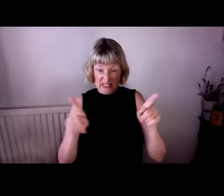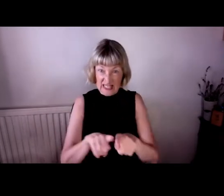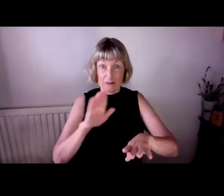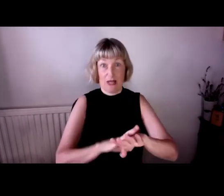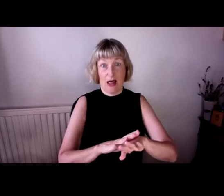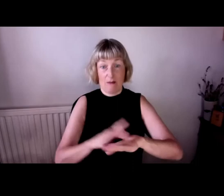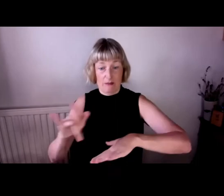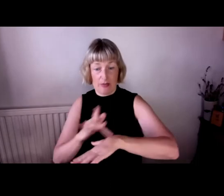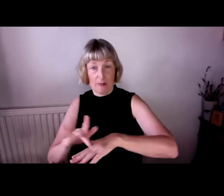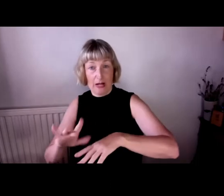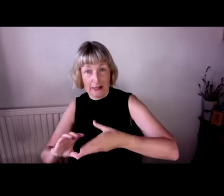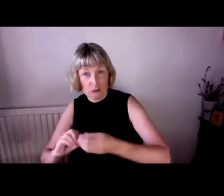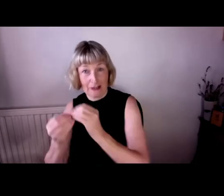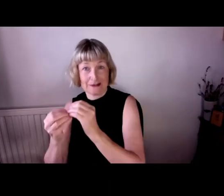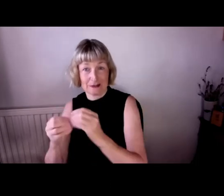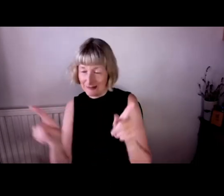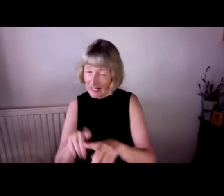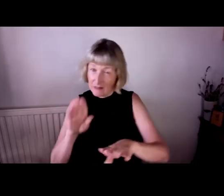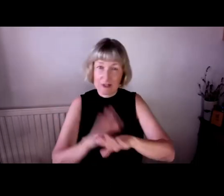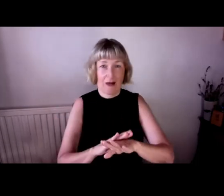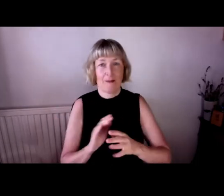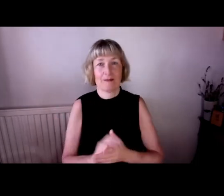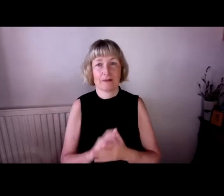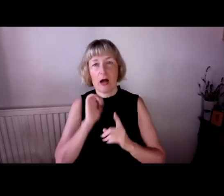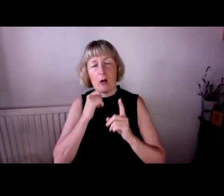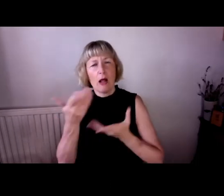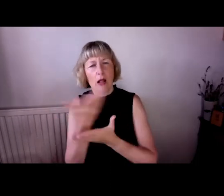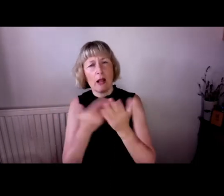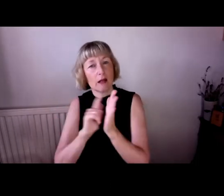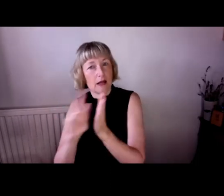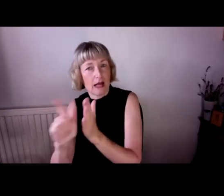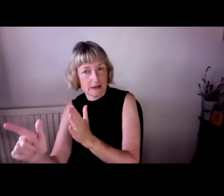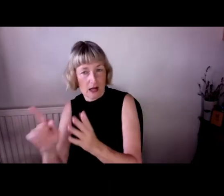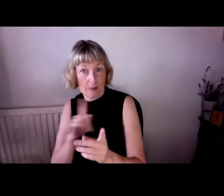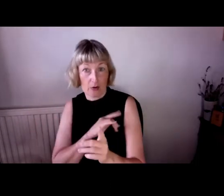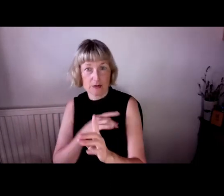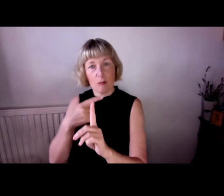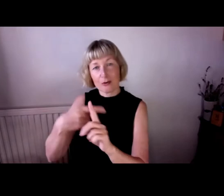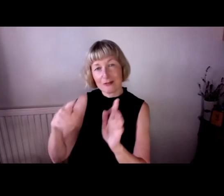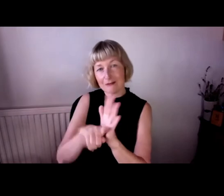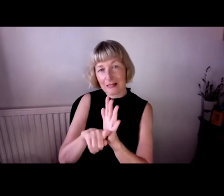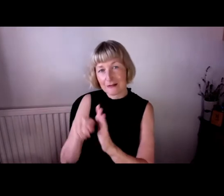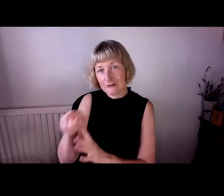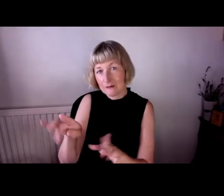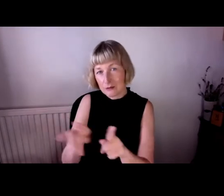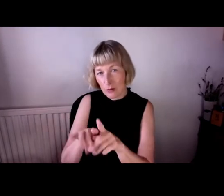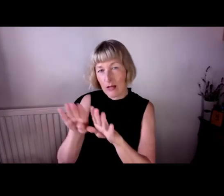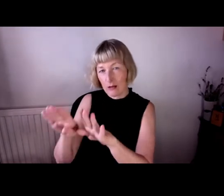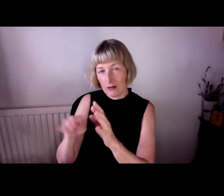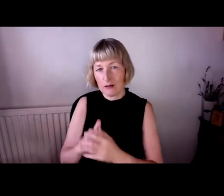the creatives. I'll talk about that a little bit more later, because that has its pros and cons as well.